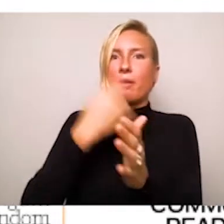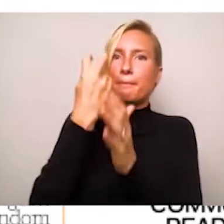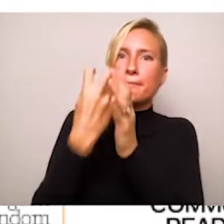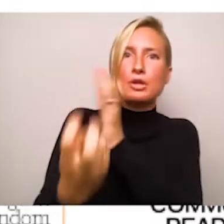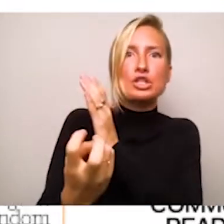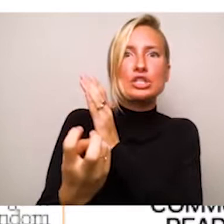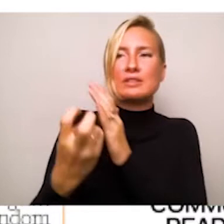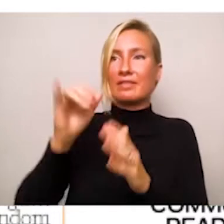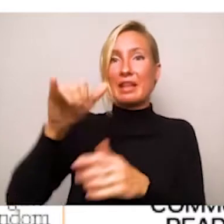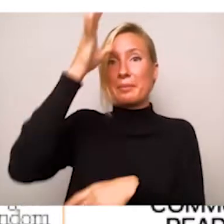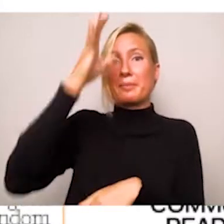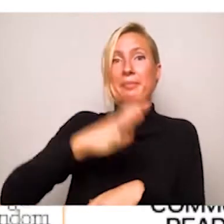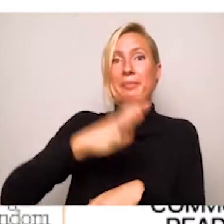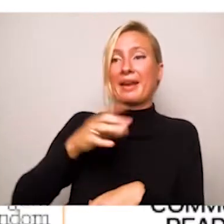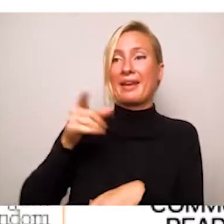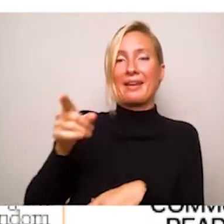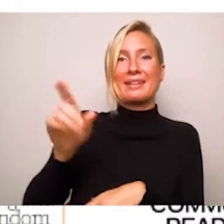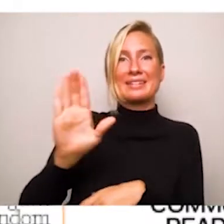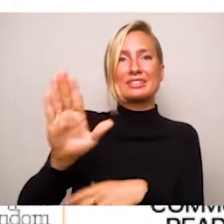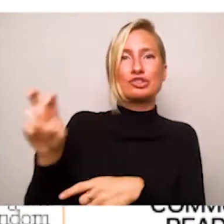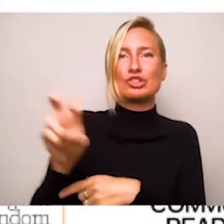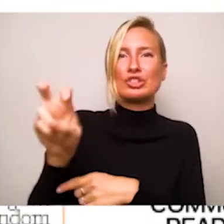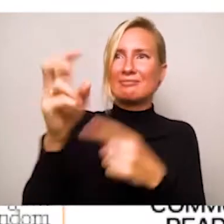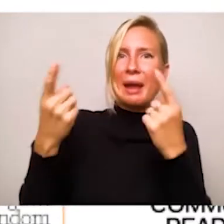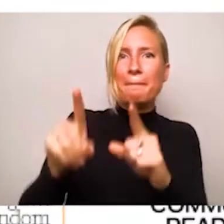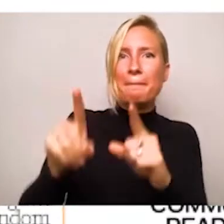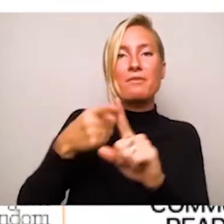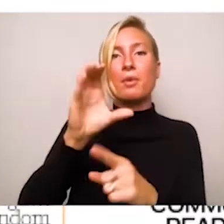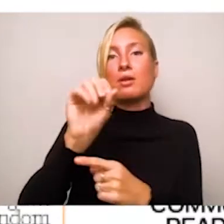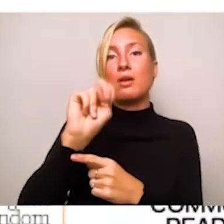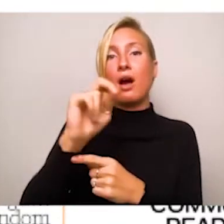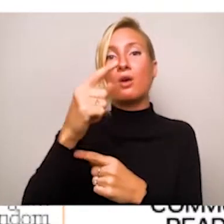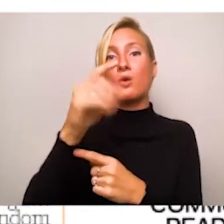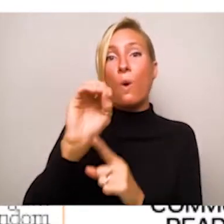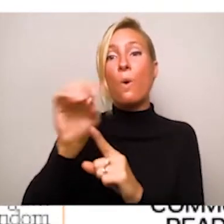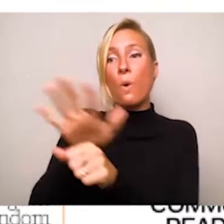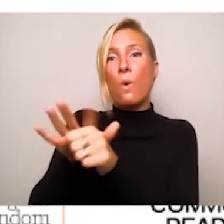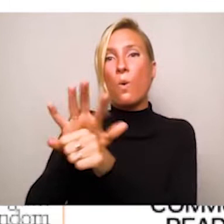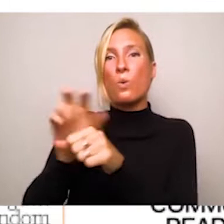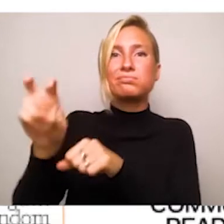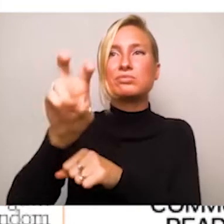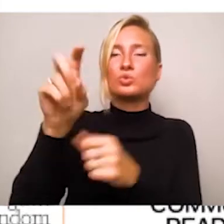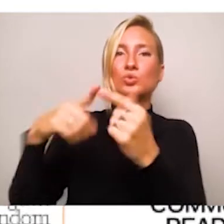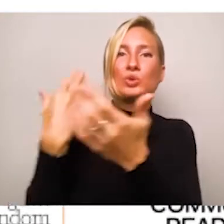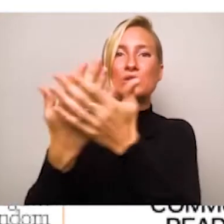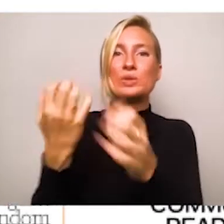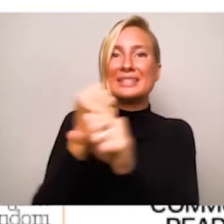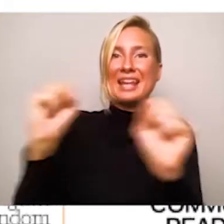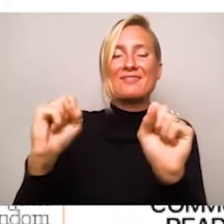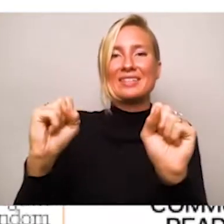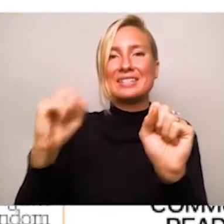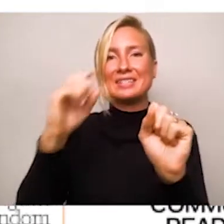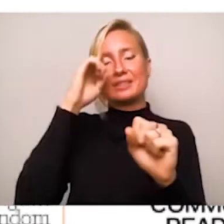to safety, in which good and evil are relative when war offers no choices to anyone, when safety is an illusion, and